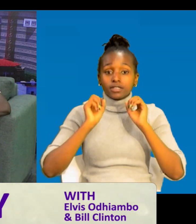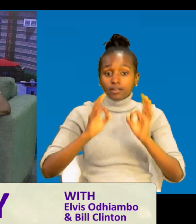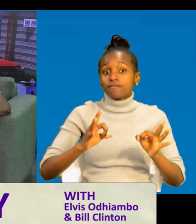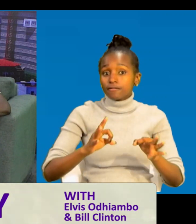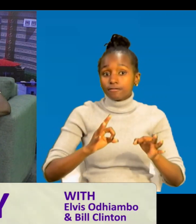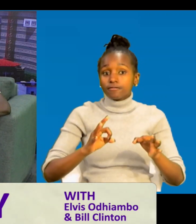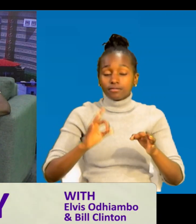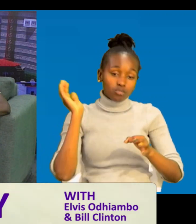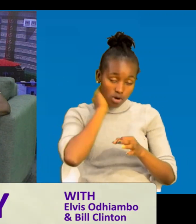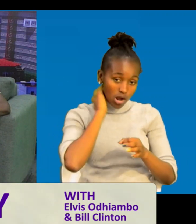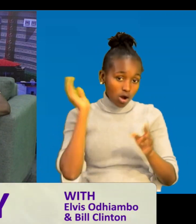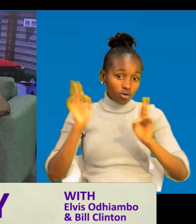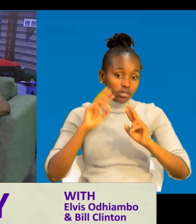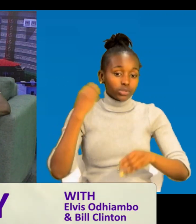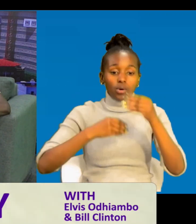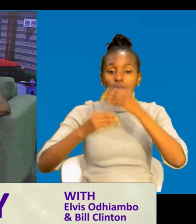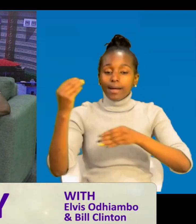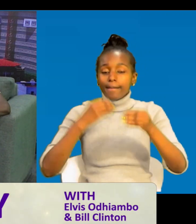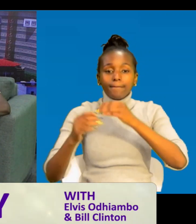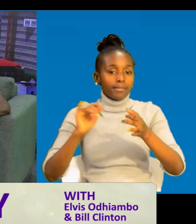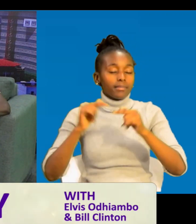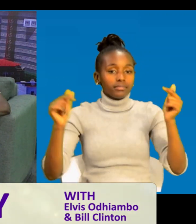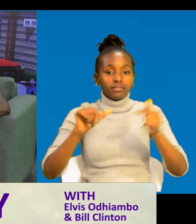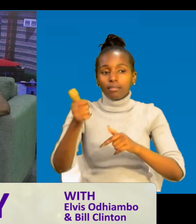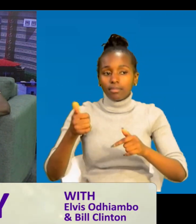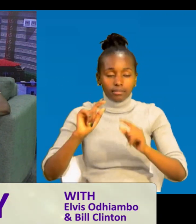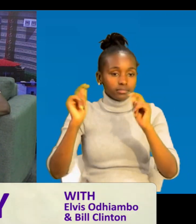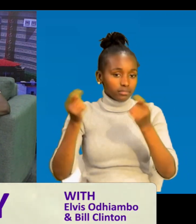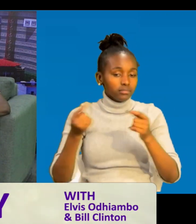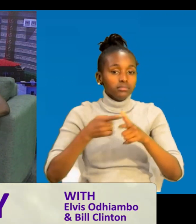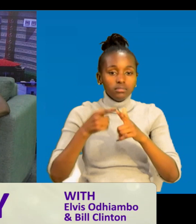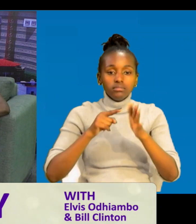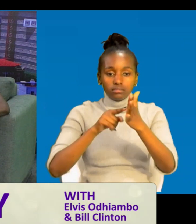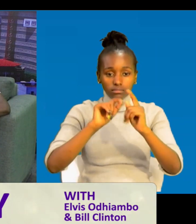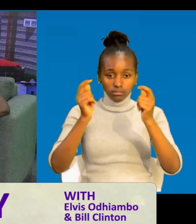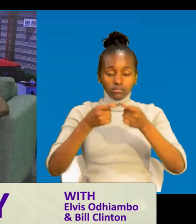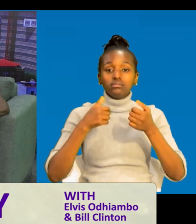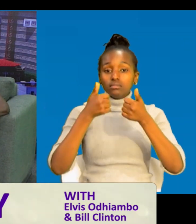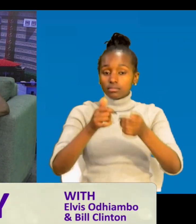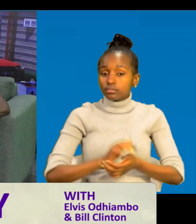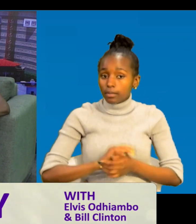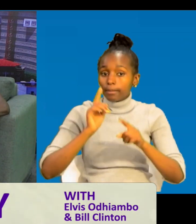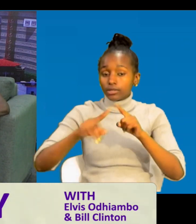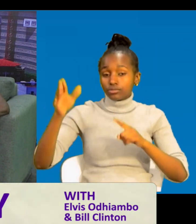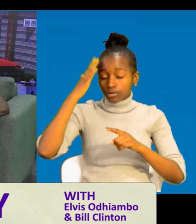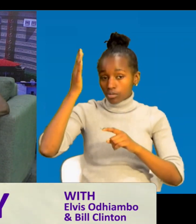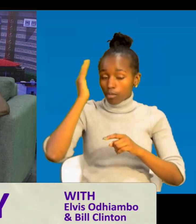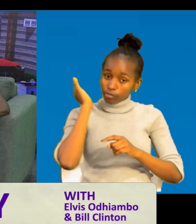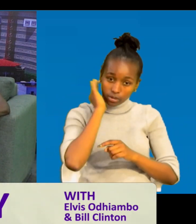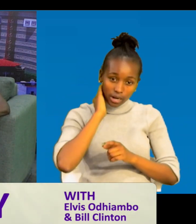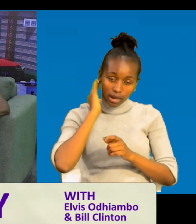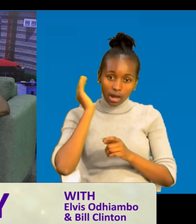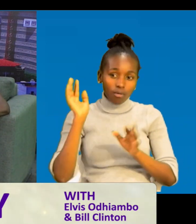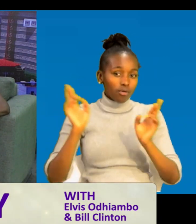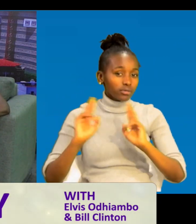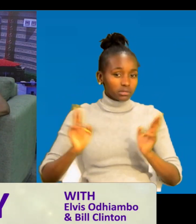coming to the picture as the top dogs, you know, the favorites of the team. But then again, with the Muranga Seals, you cannot really